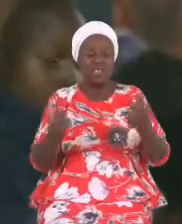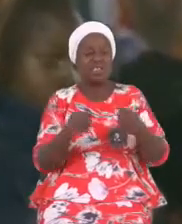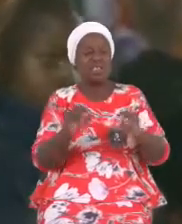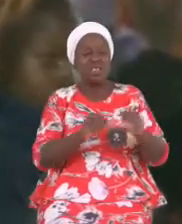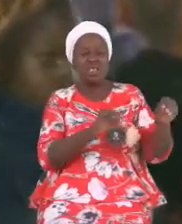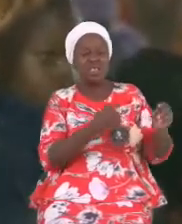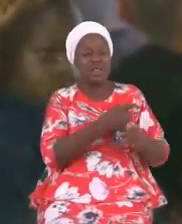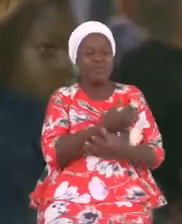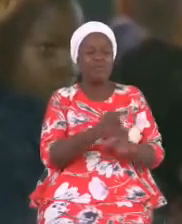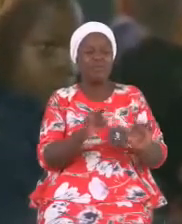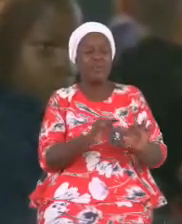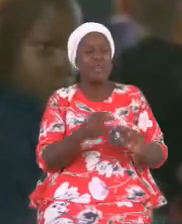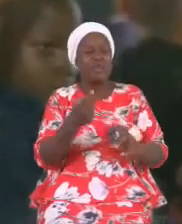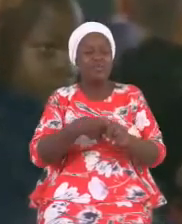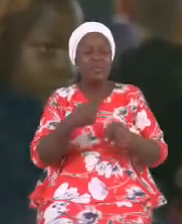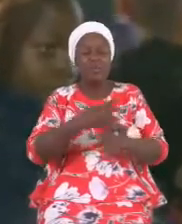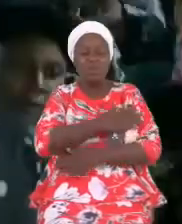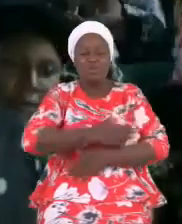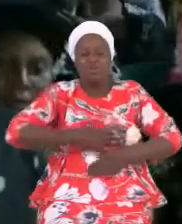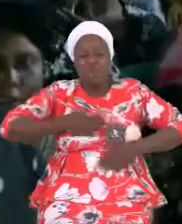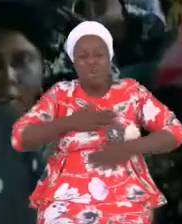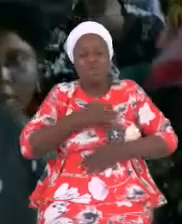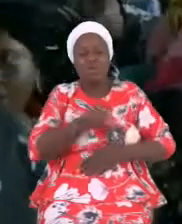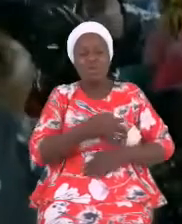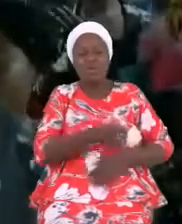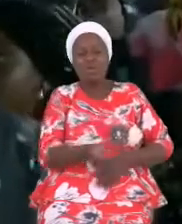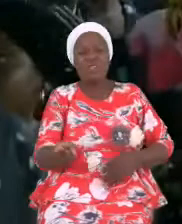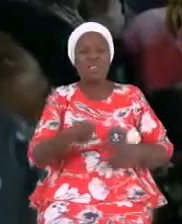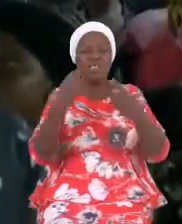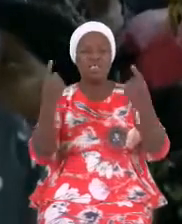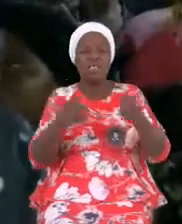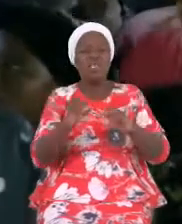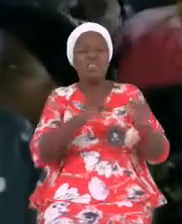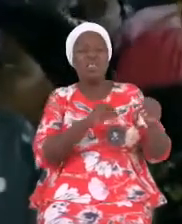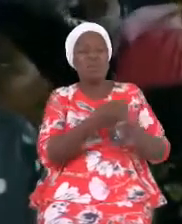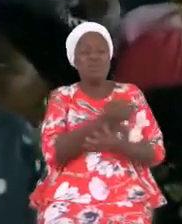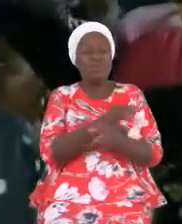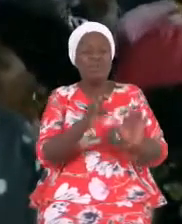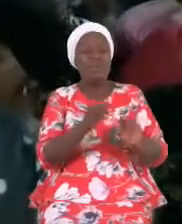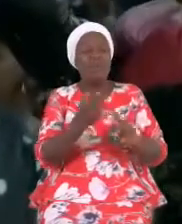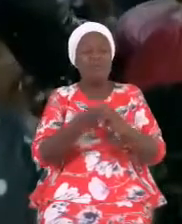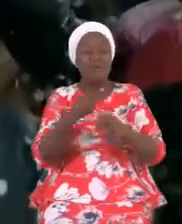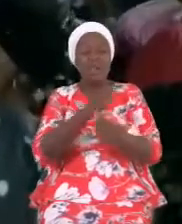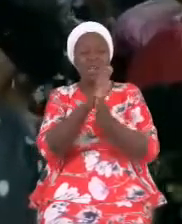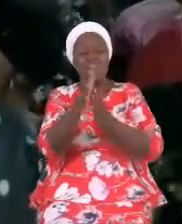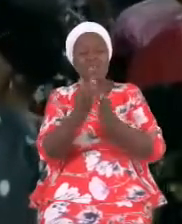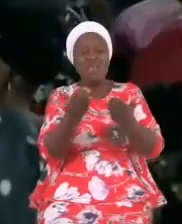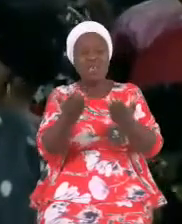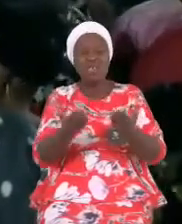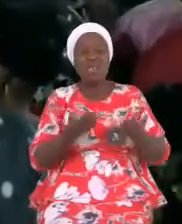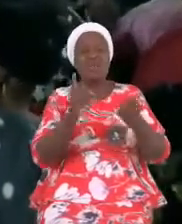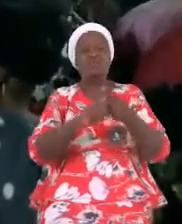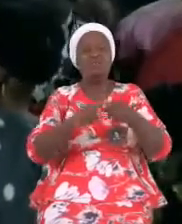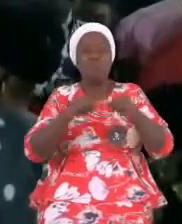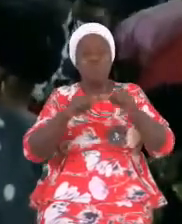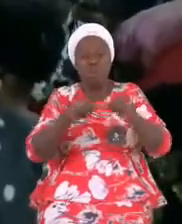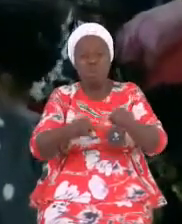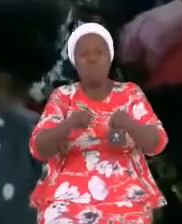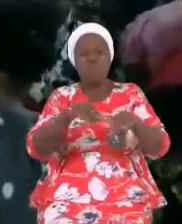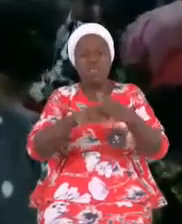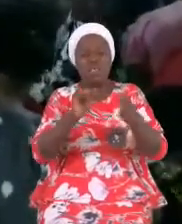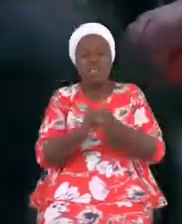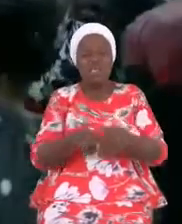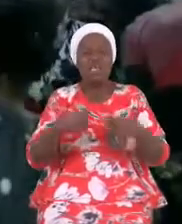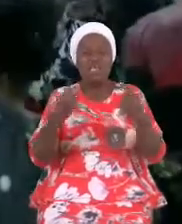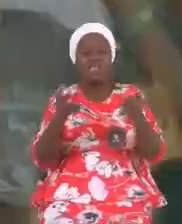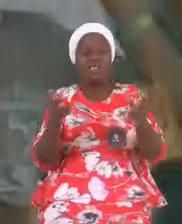of their sin. Set them free from the desire to go on in that sinful path.